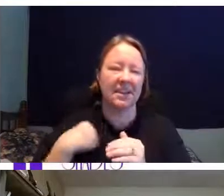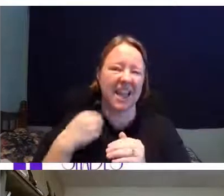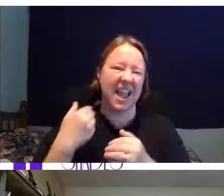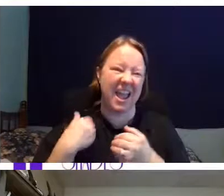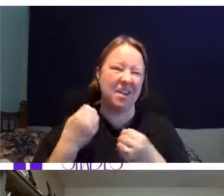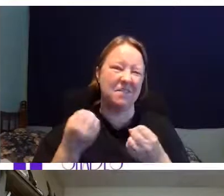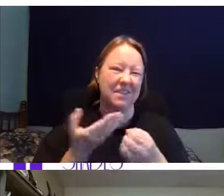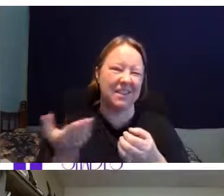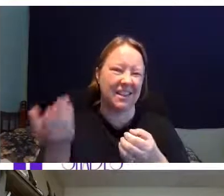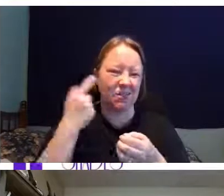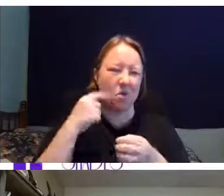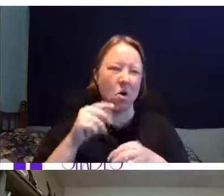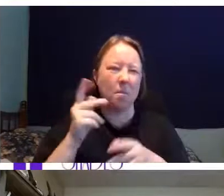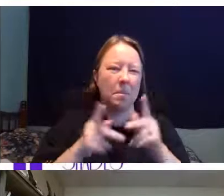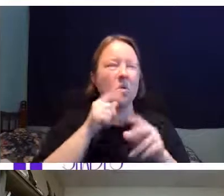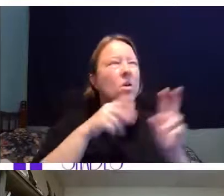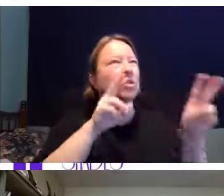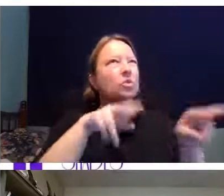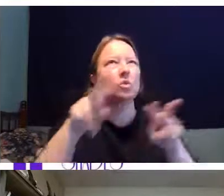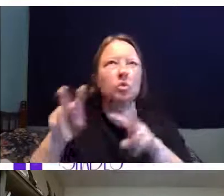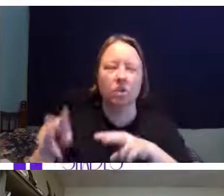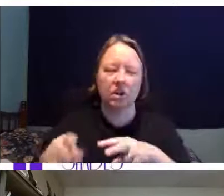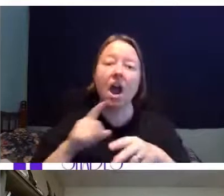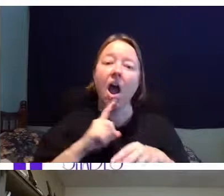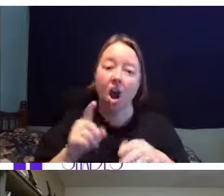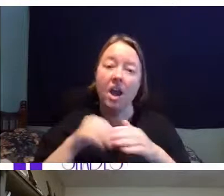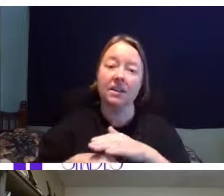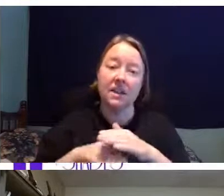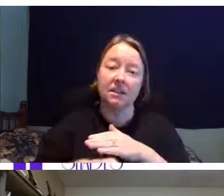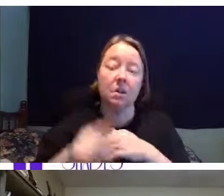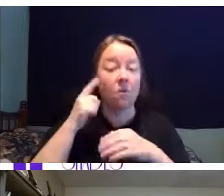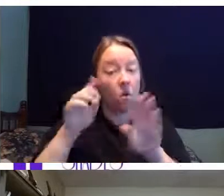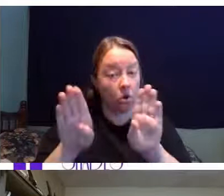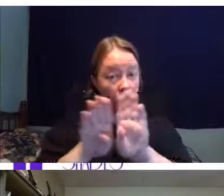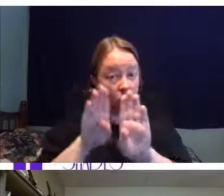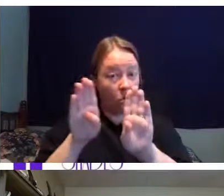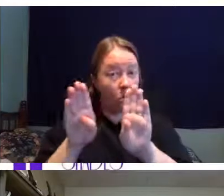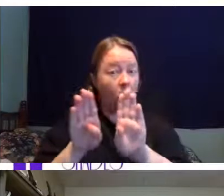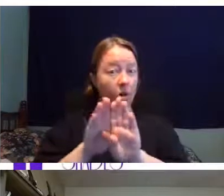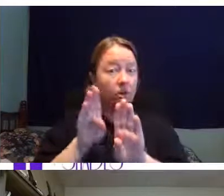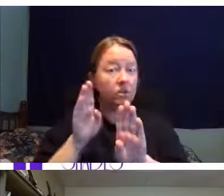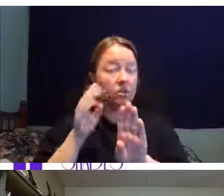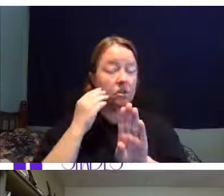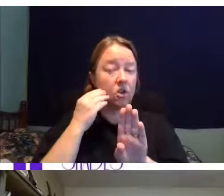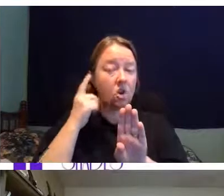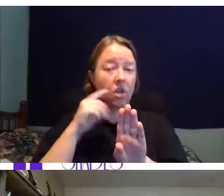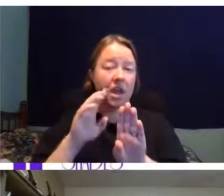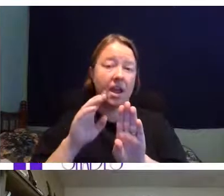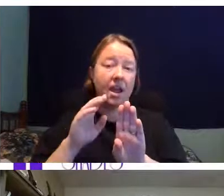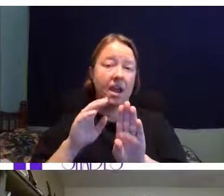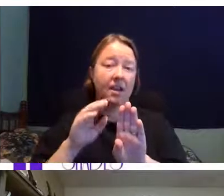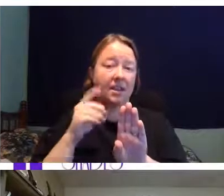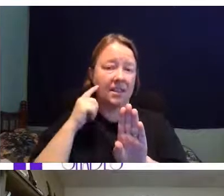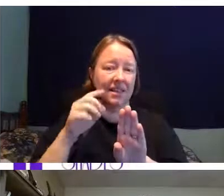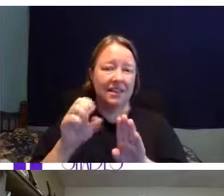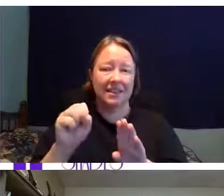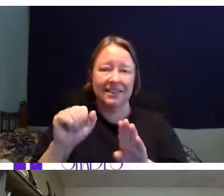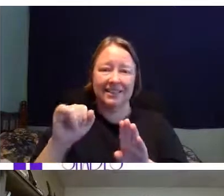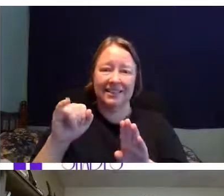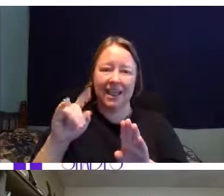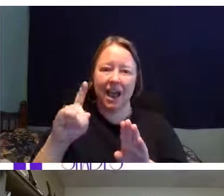were accessible. As far as the doors go, just the elevation of the sidewalks